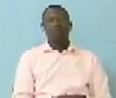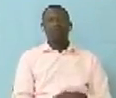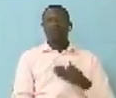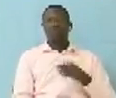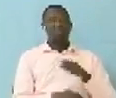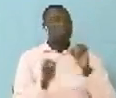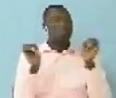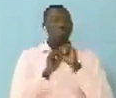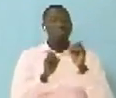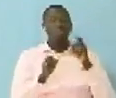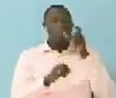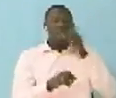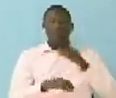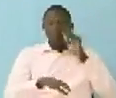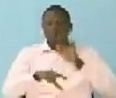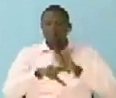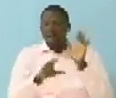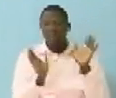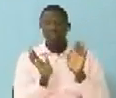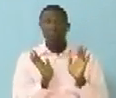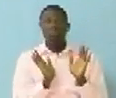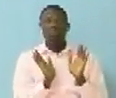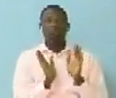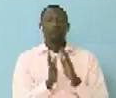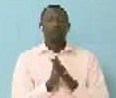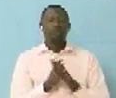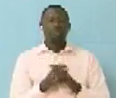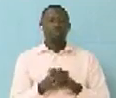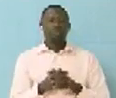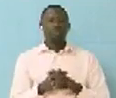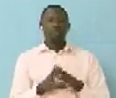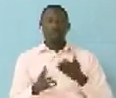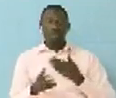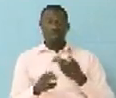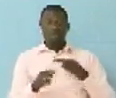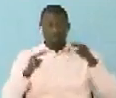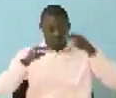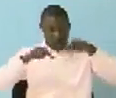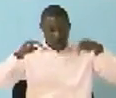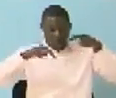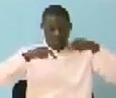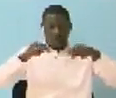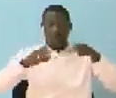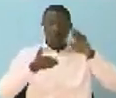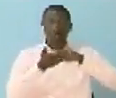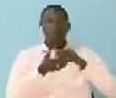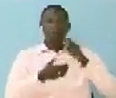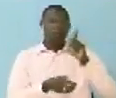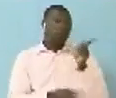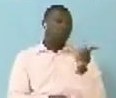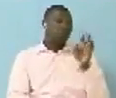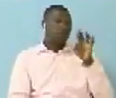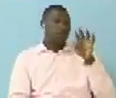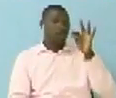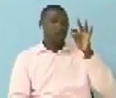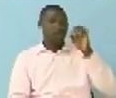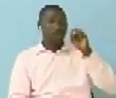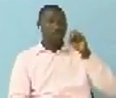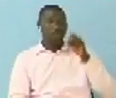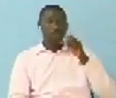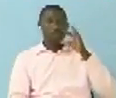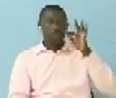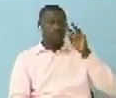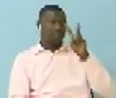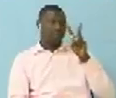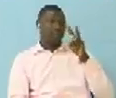Nobody touched him. In fact, we have the recordings on the GRTS TV. And a recording in